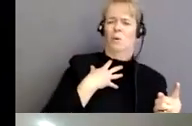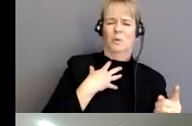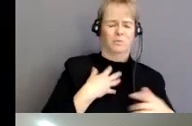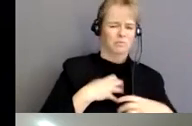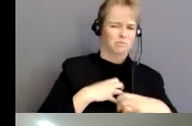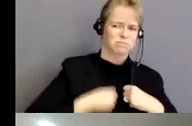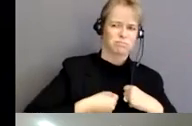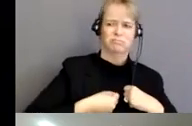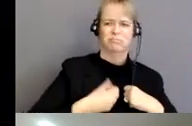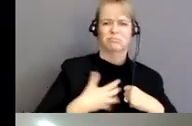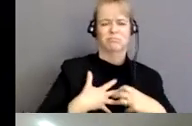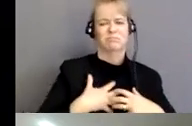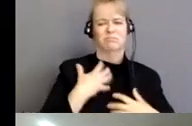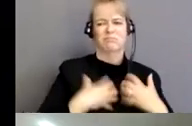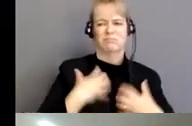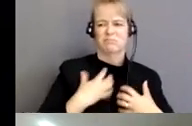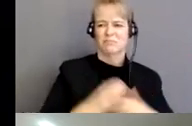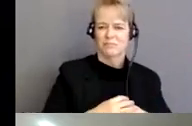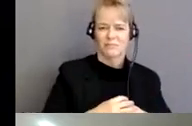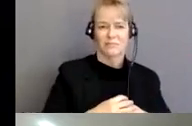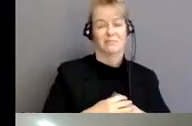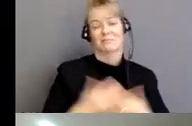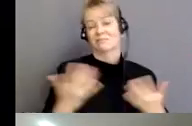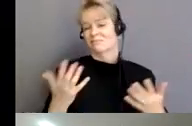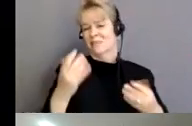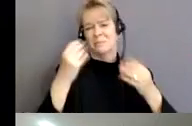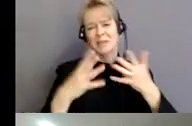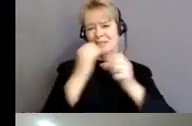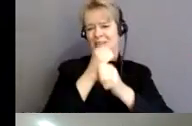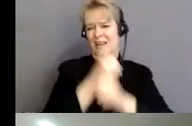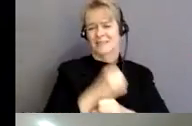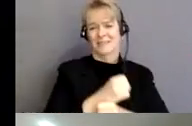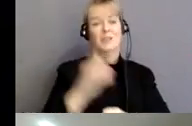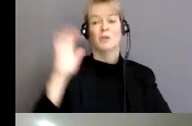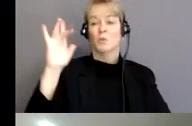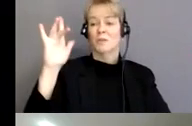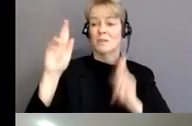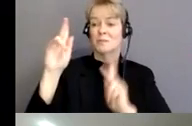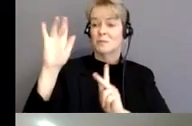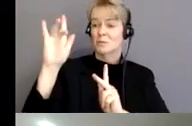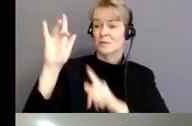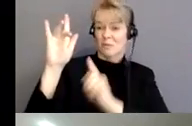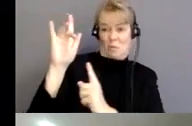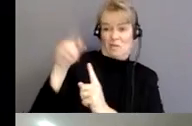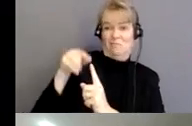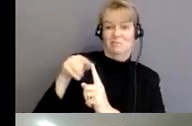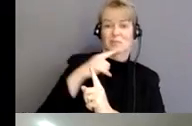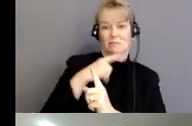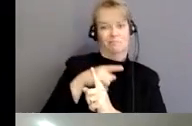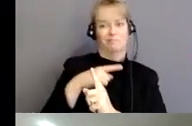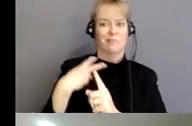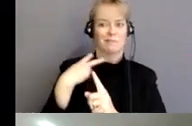of numbers we can throw out here. 1 in 25 Canadians say they've been a victim of investment fraud, which represents about 1.5